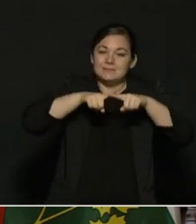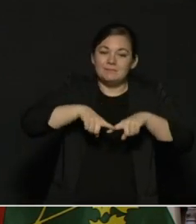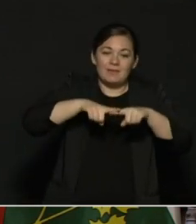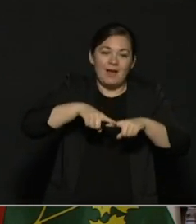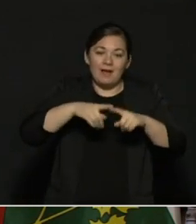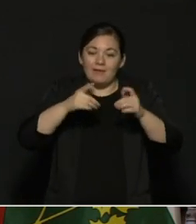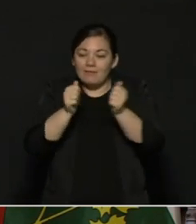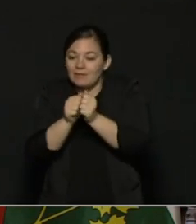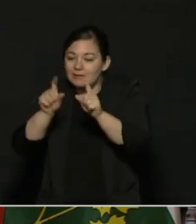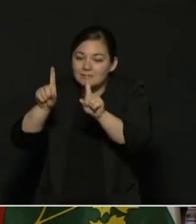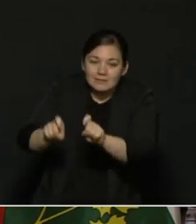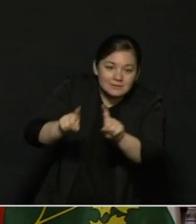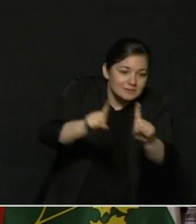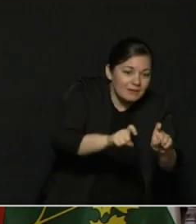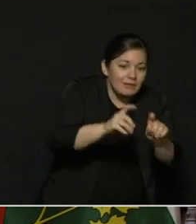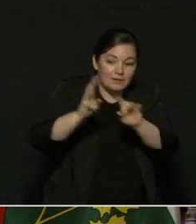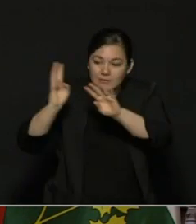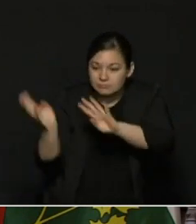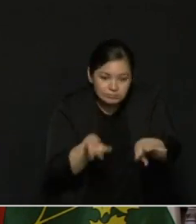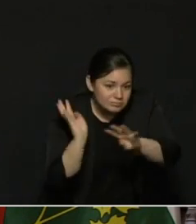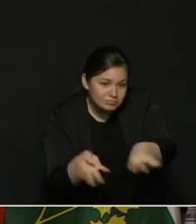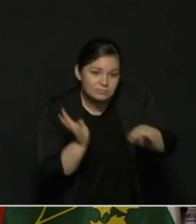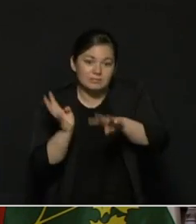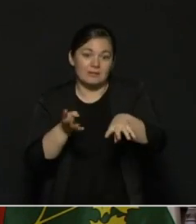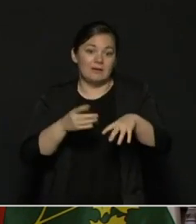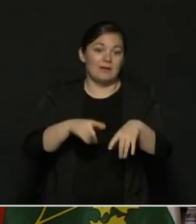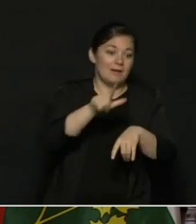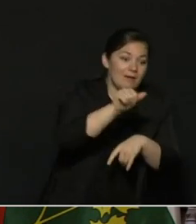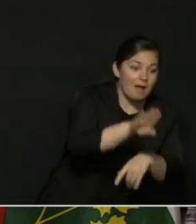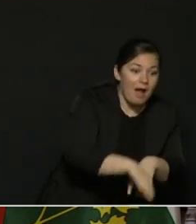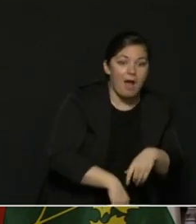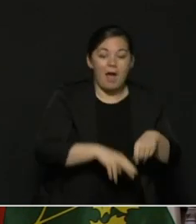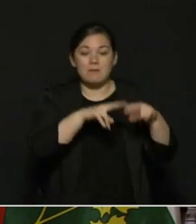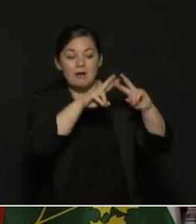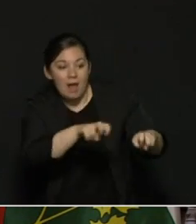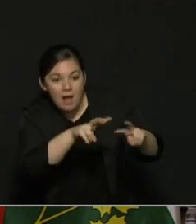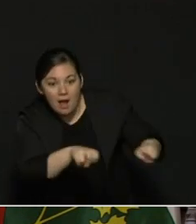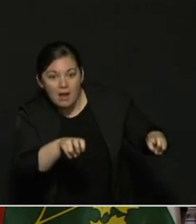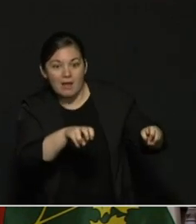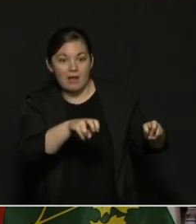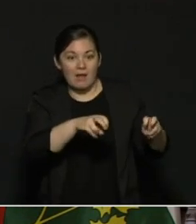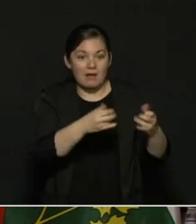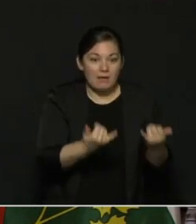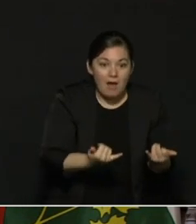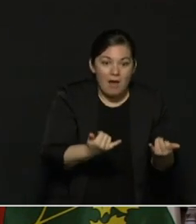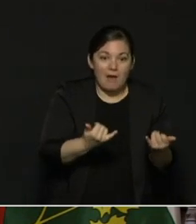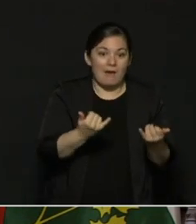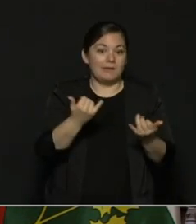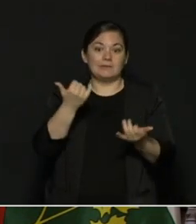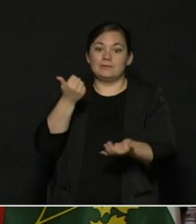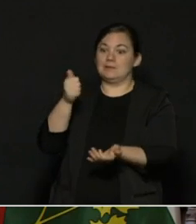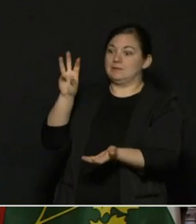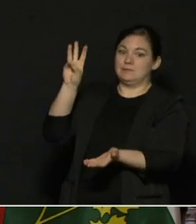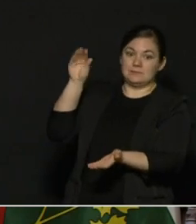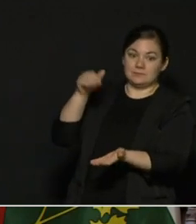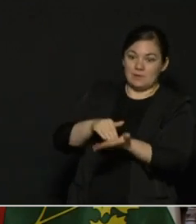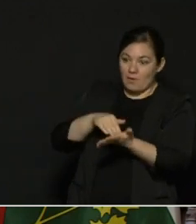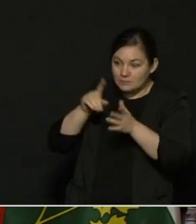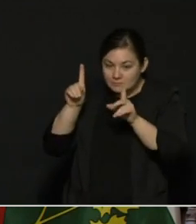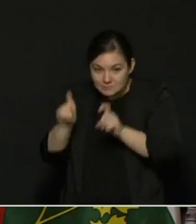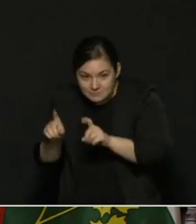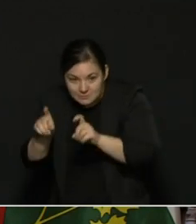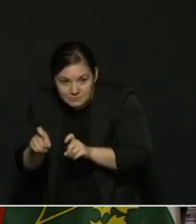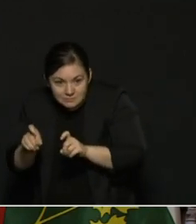about why we all of a sudden hit 16,000 tests, because we're doing this wide survey. So this is a new variable thrown into the